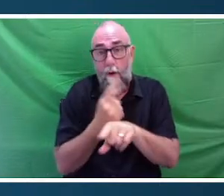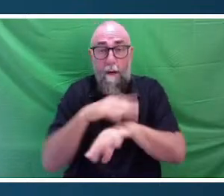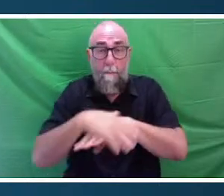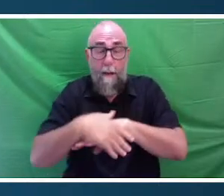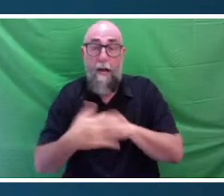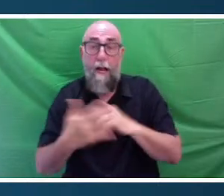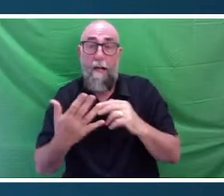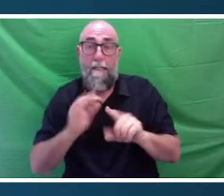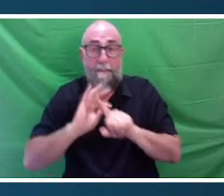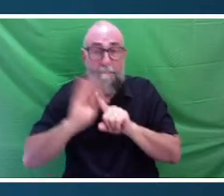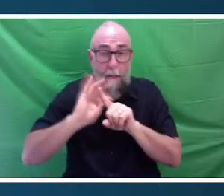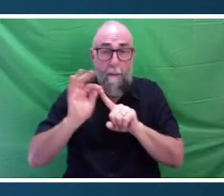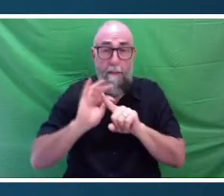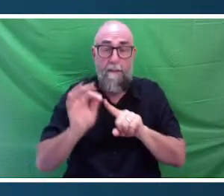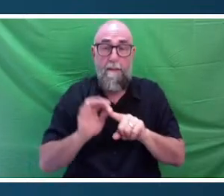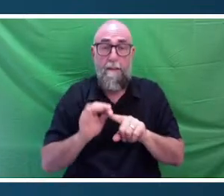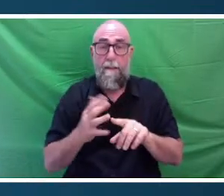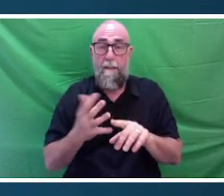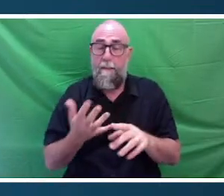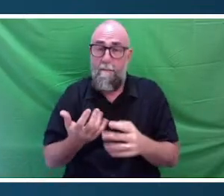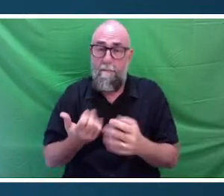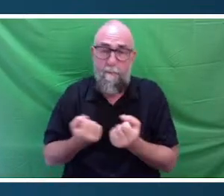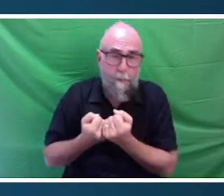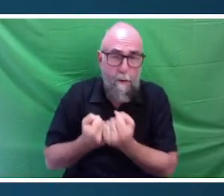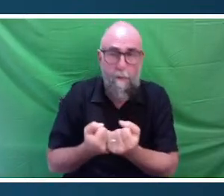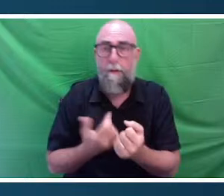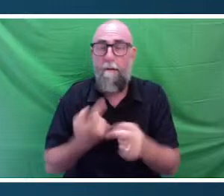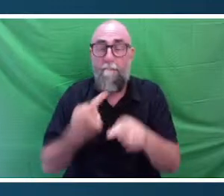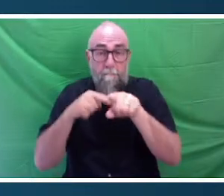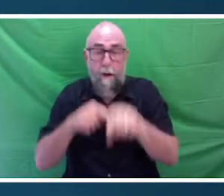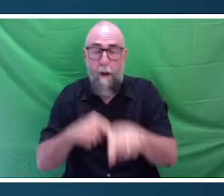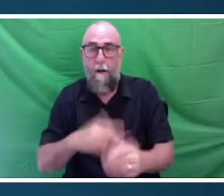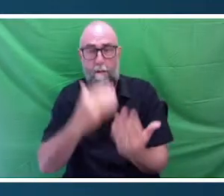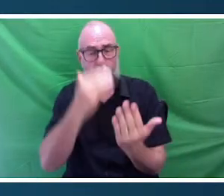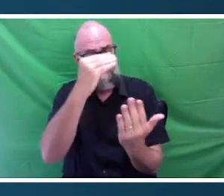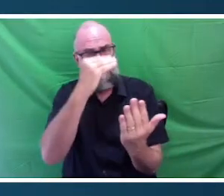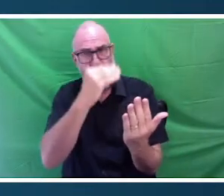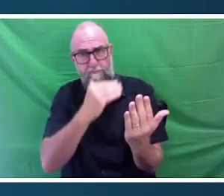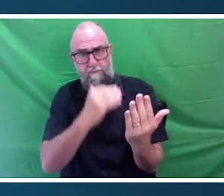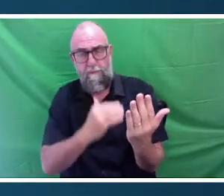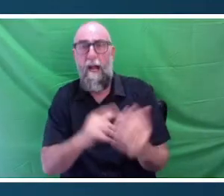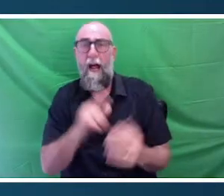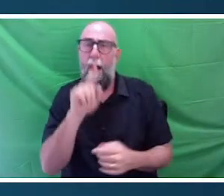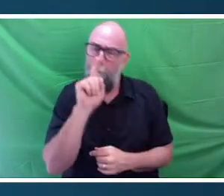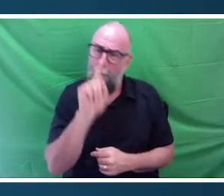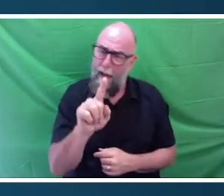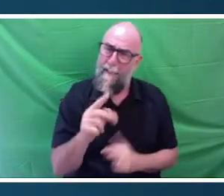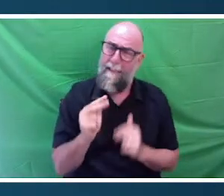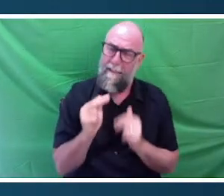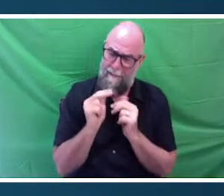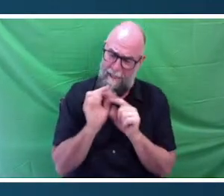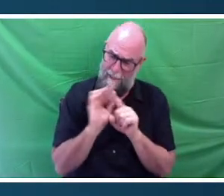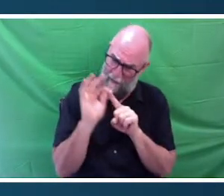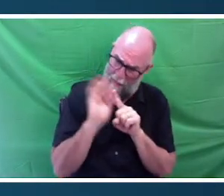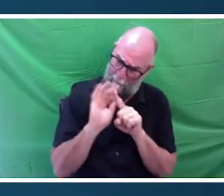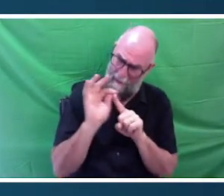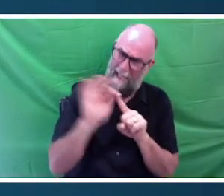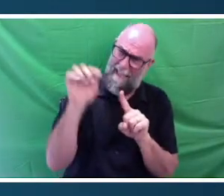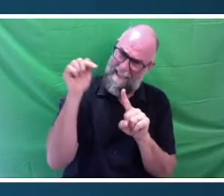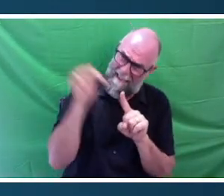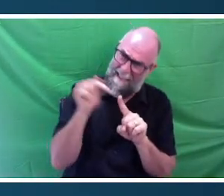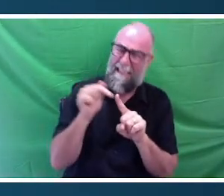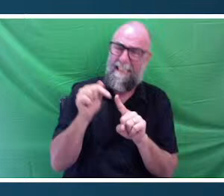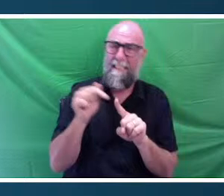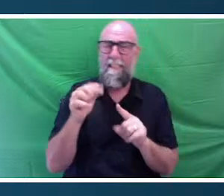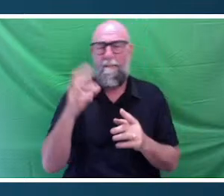very much linked to nation building, particularly development. Development has nation building purposes. But then,